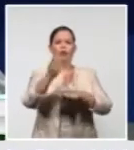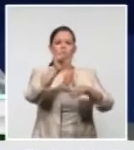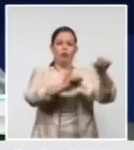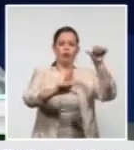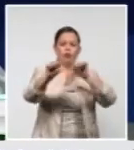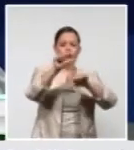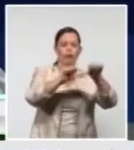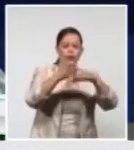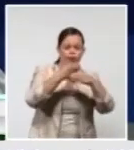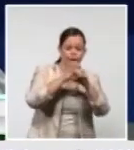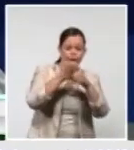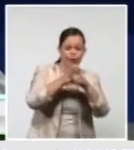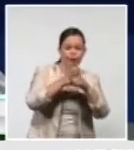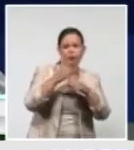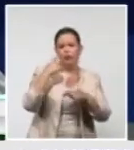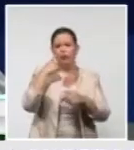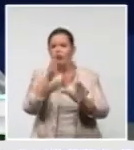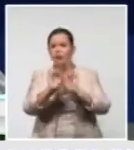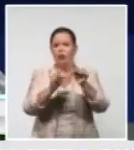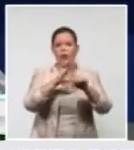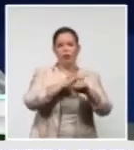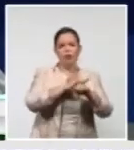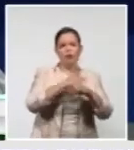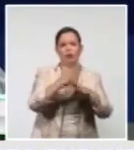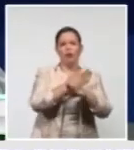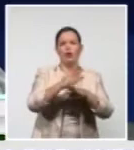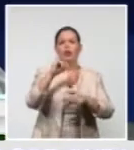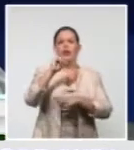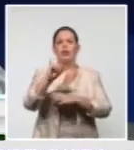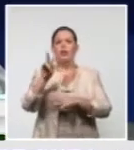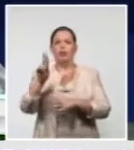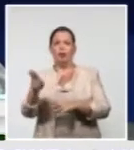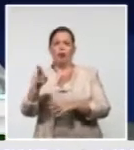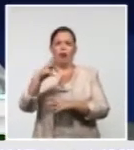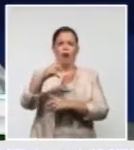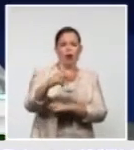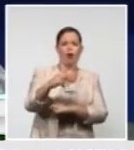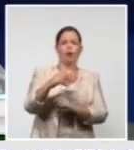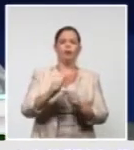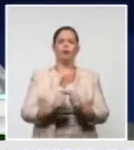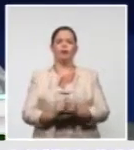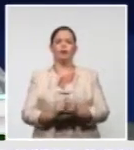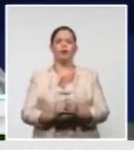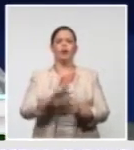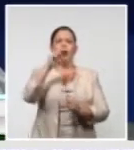4,350 were processed in our various molecular biology laboratories.